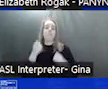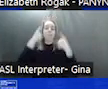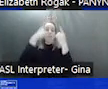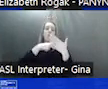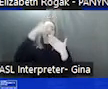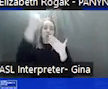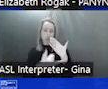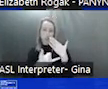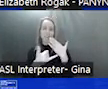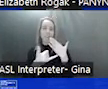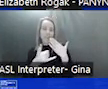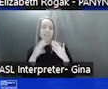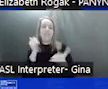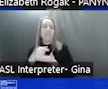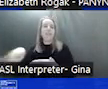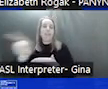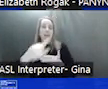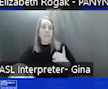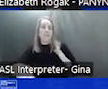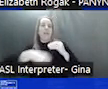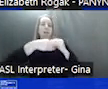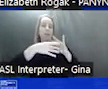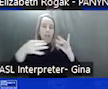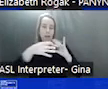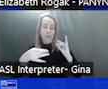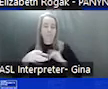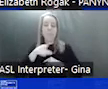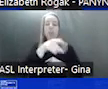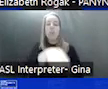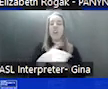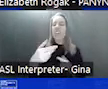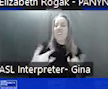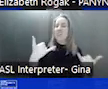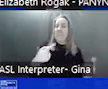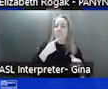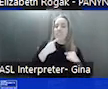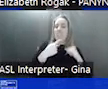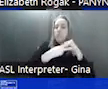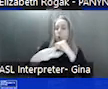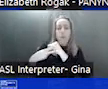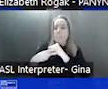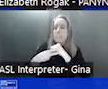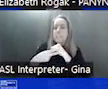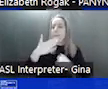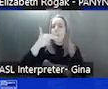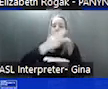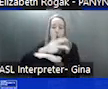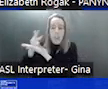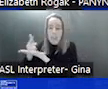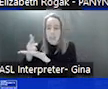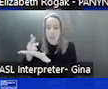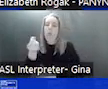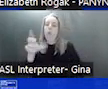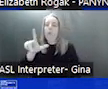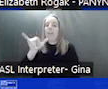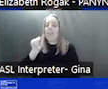comment on it. So we would recommend renaming storage to using the term parking or layover. We also would like to see